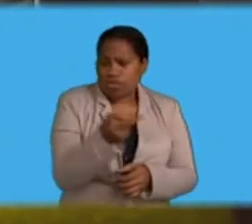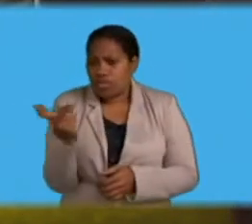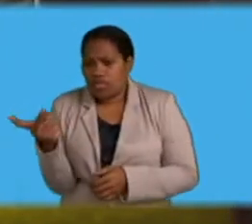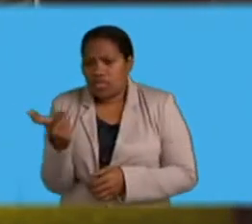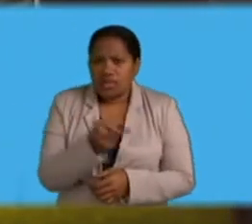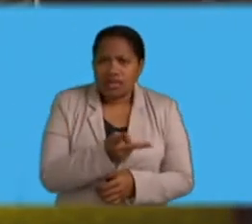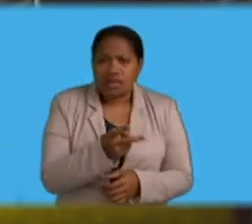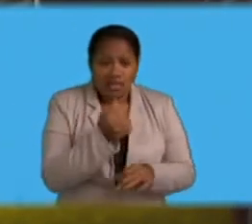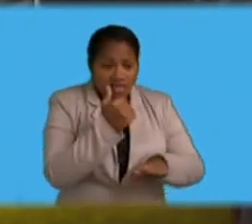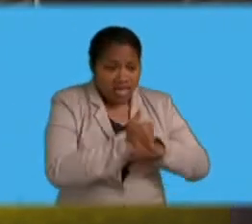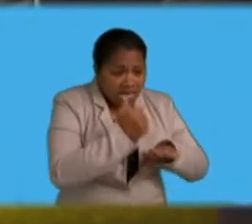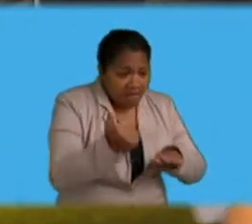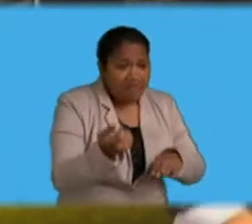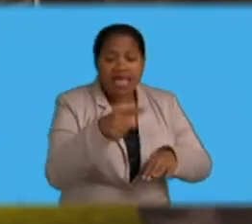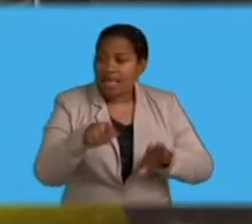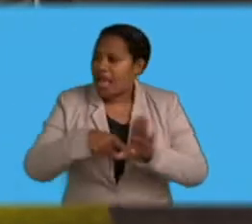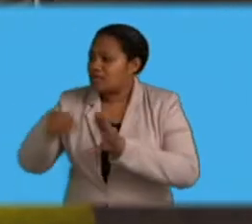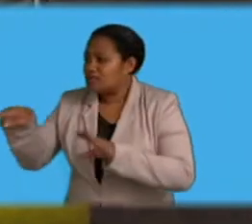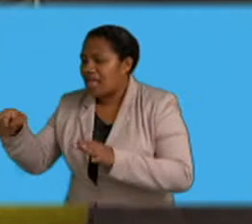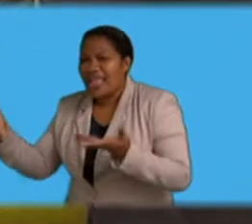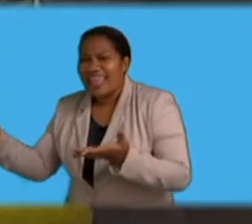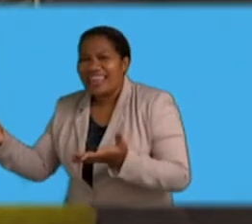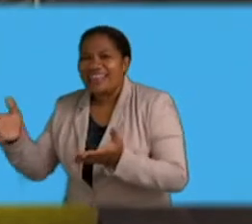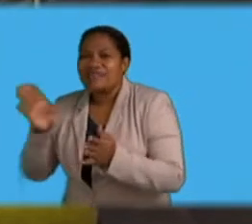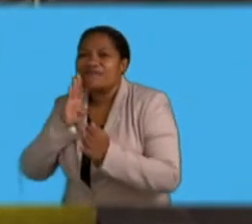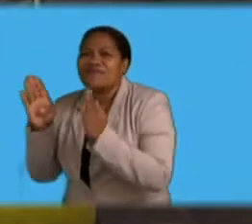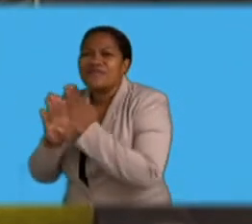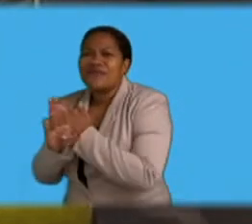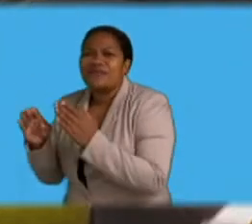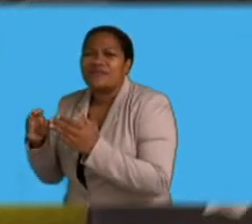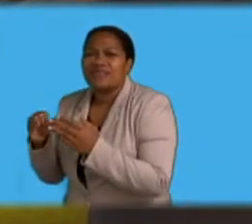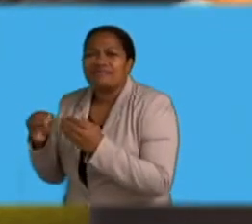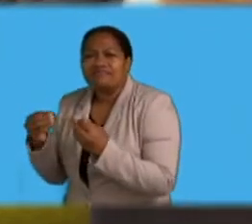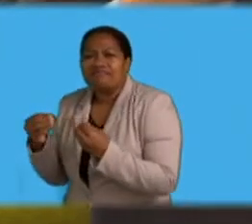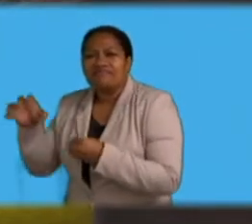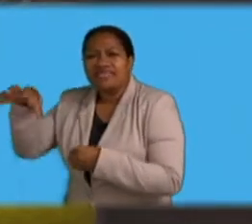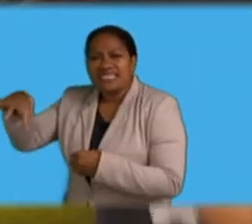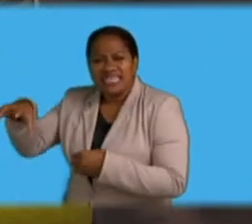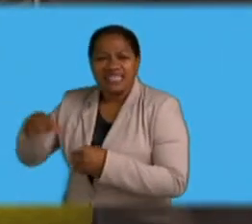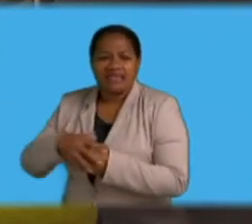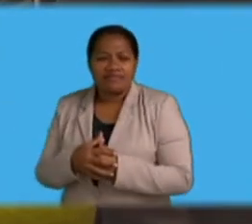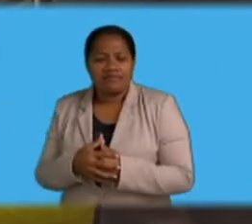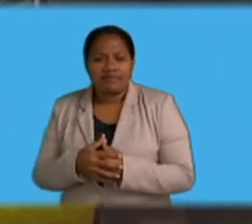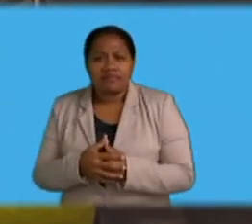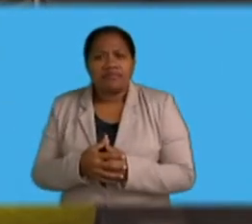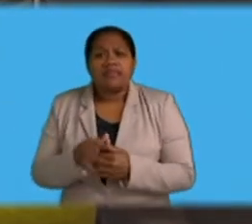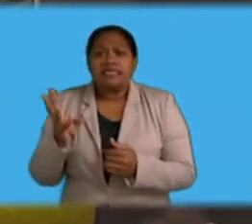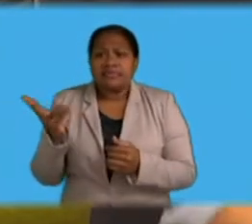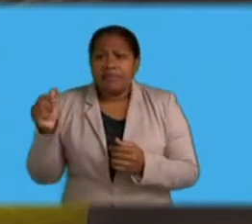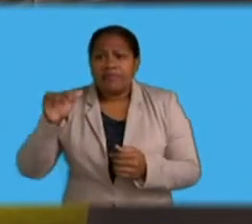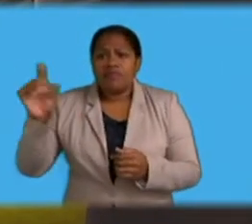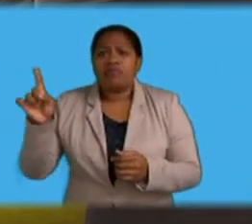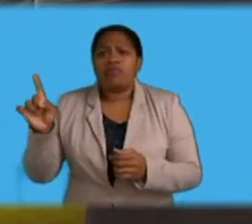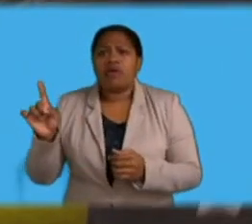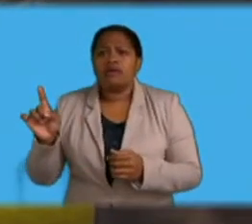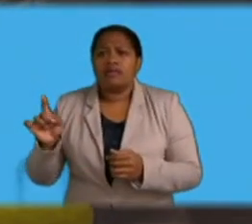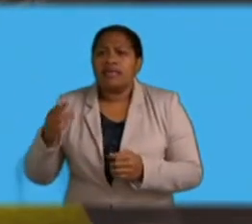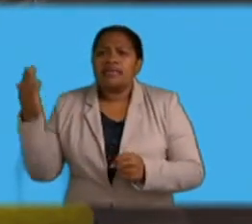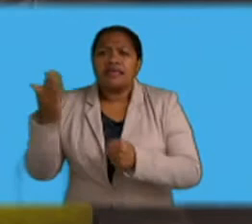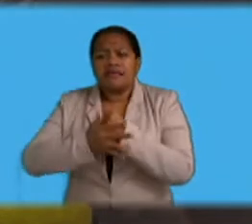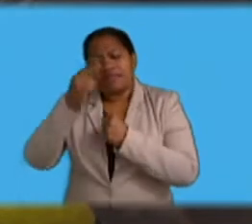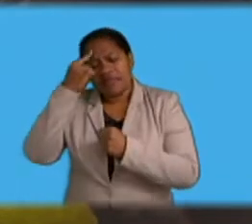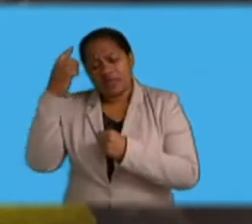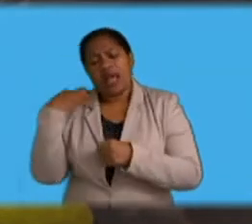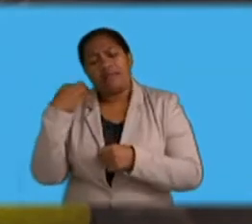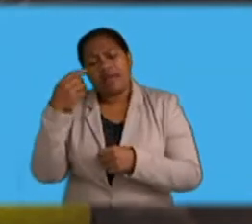young people are now applying for positions in ministries they would never dream of applying for, because they always thought it was a closed shop.